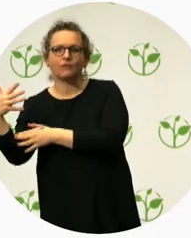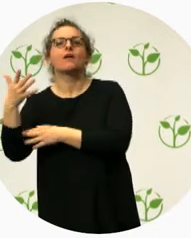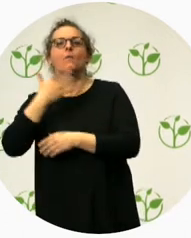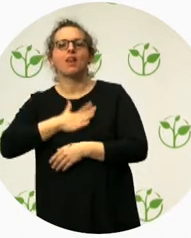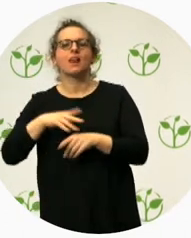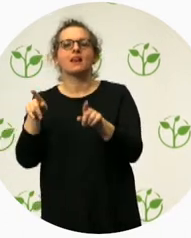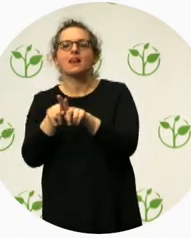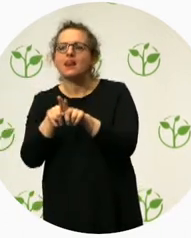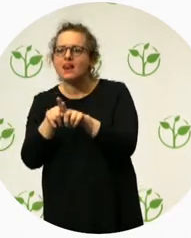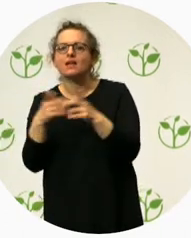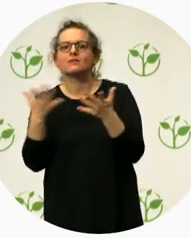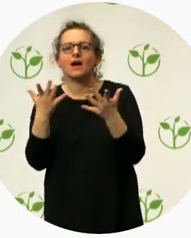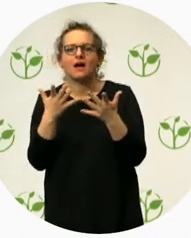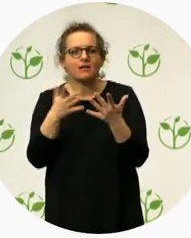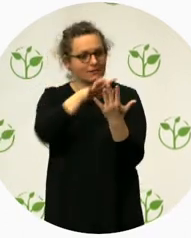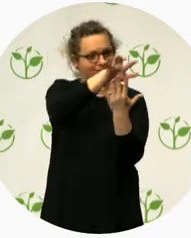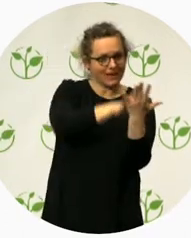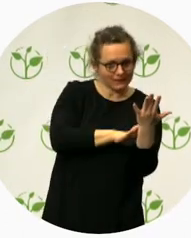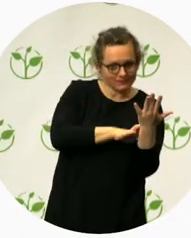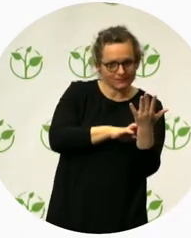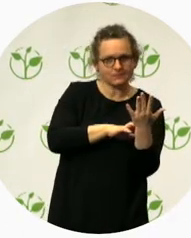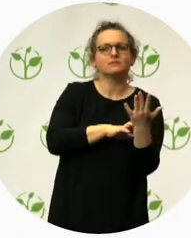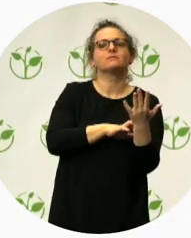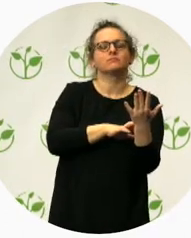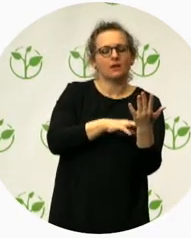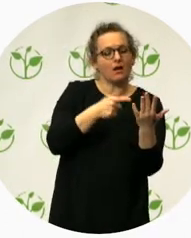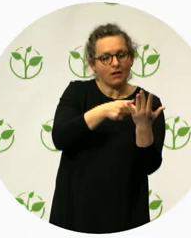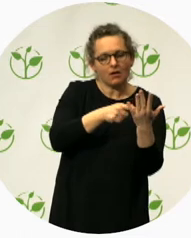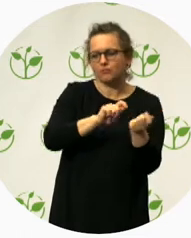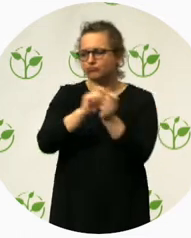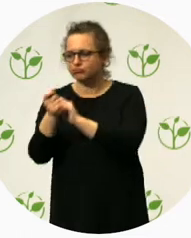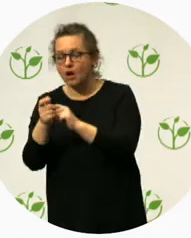descriptions make sense. In Office 365, that's all we need to do.